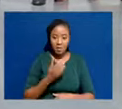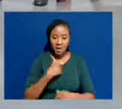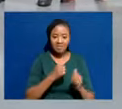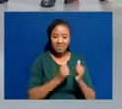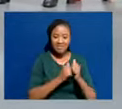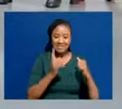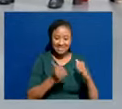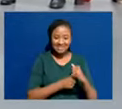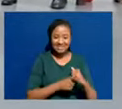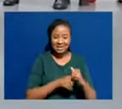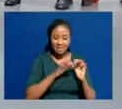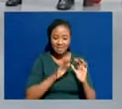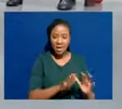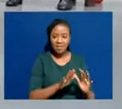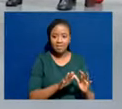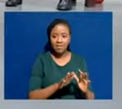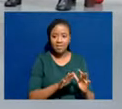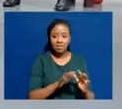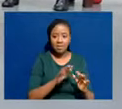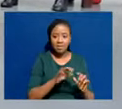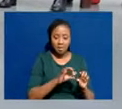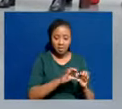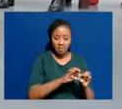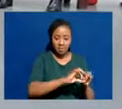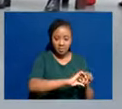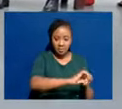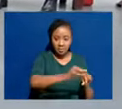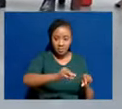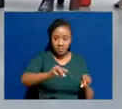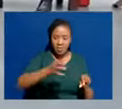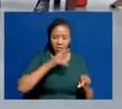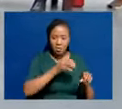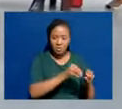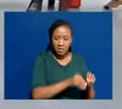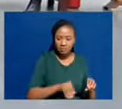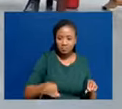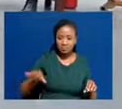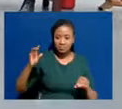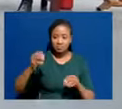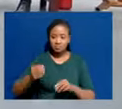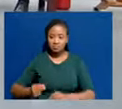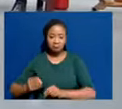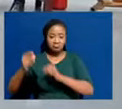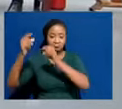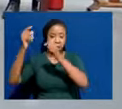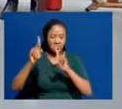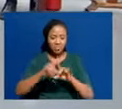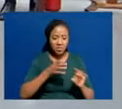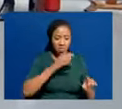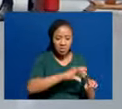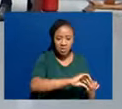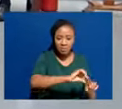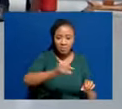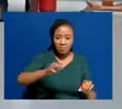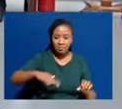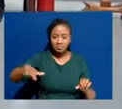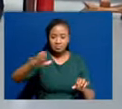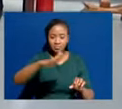pumps from our pipeline. She's supplying flats. She's supplying the whole estate, our